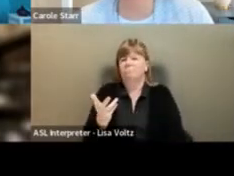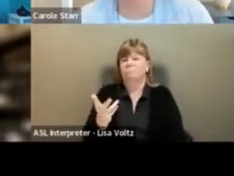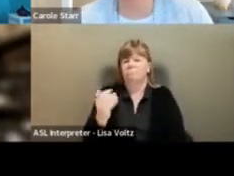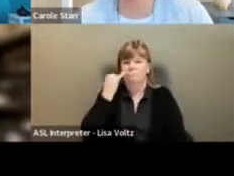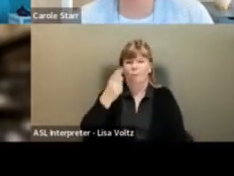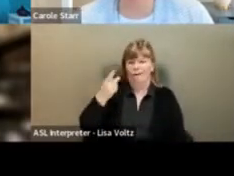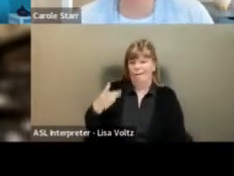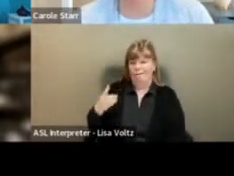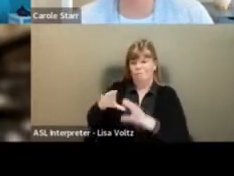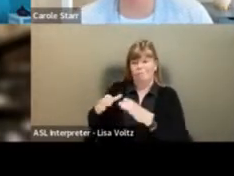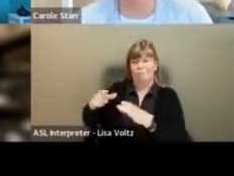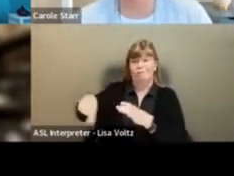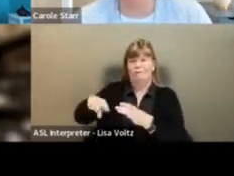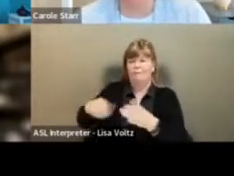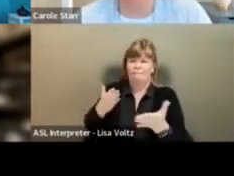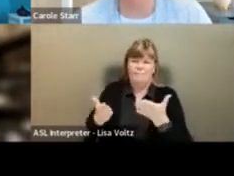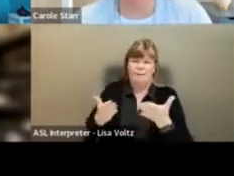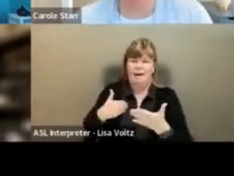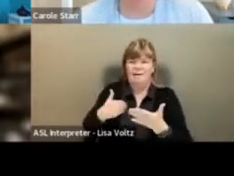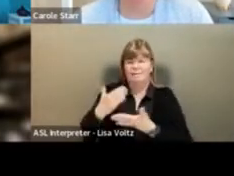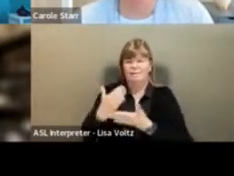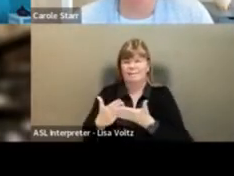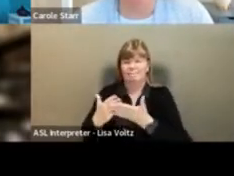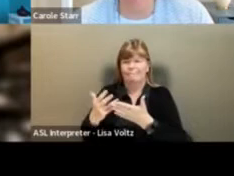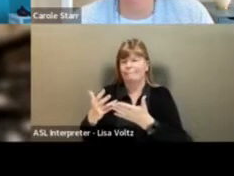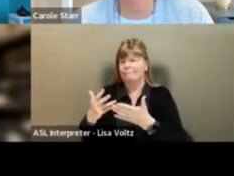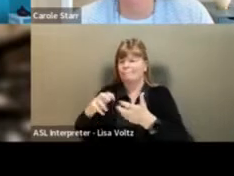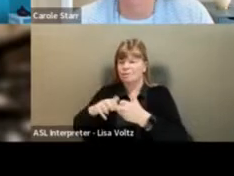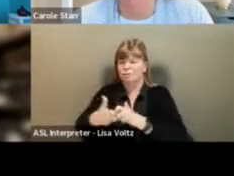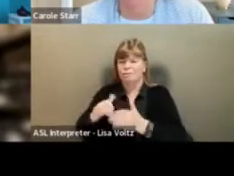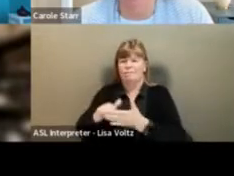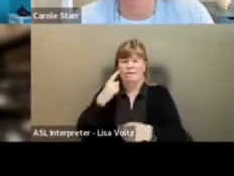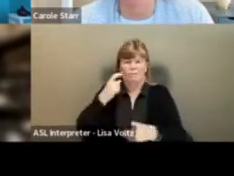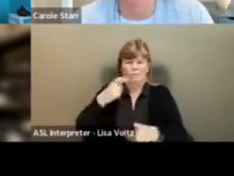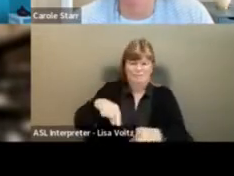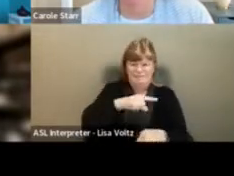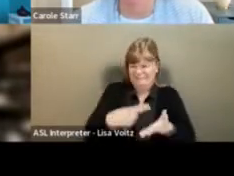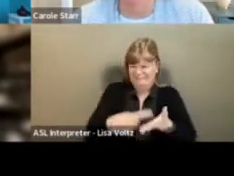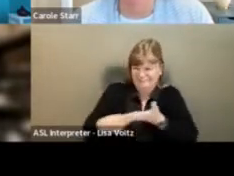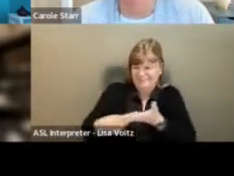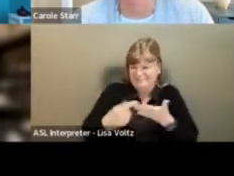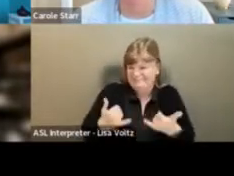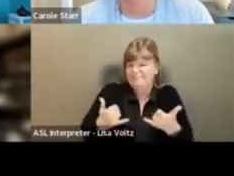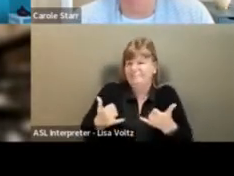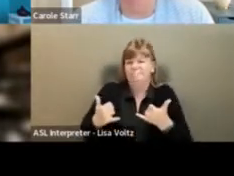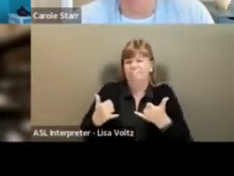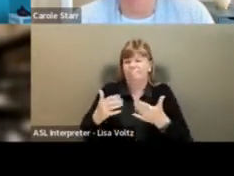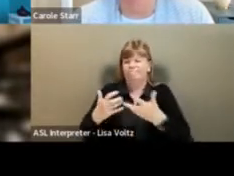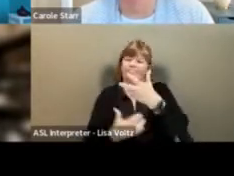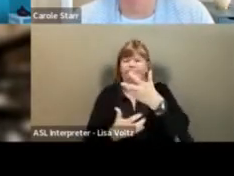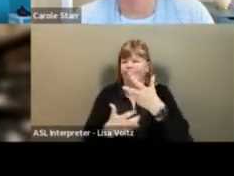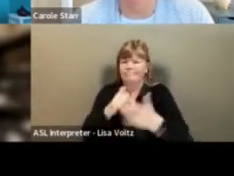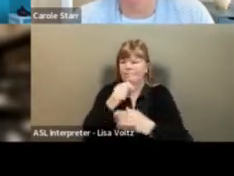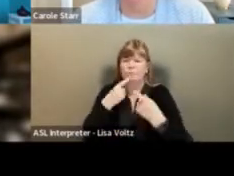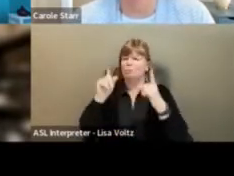of your group potentially has some of the issues that Kelly, Maria, Cliff, and I have been talking about, it doesn't work if